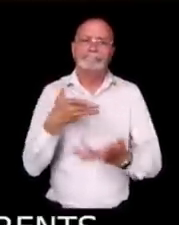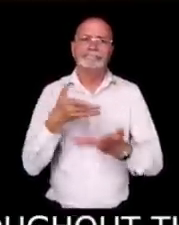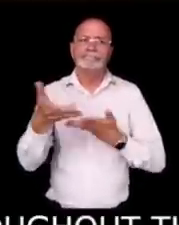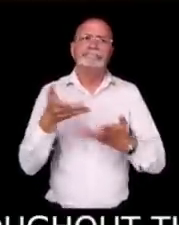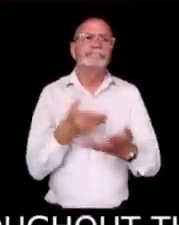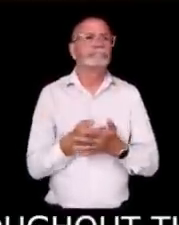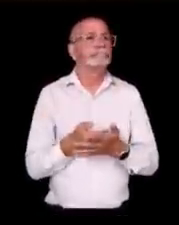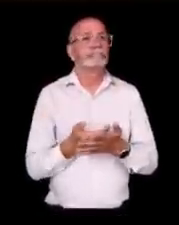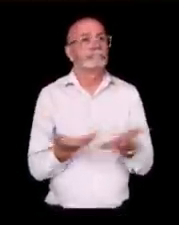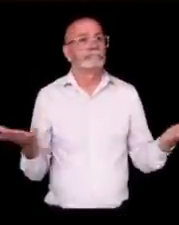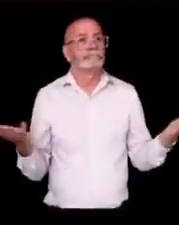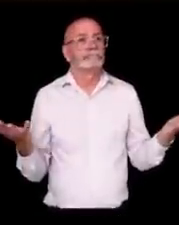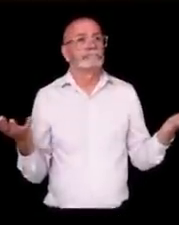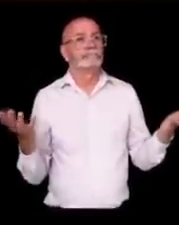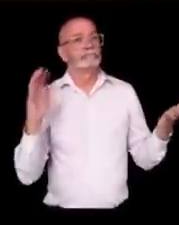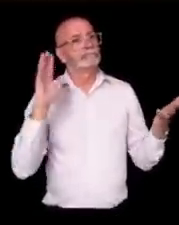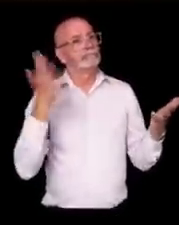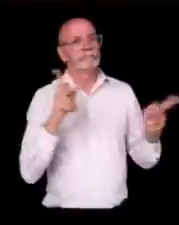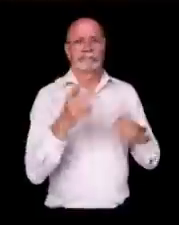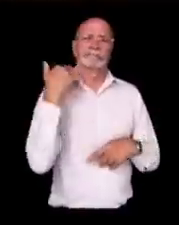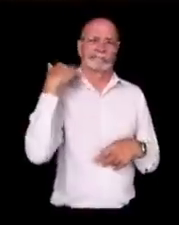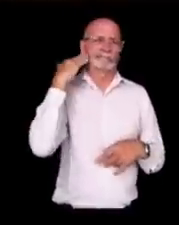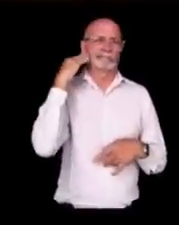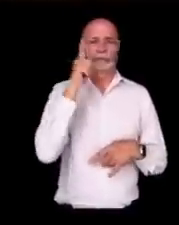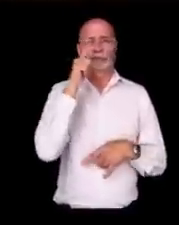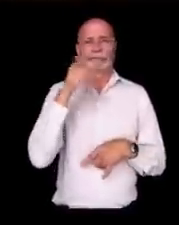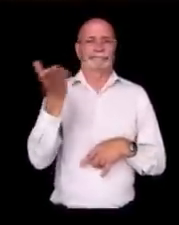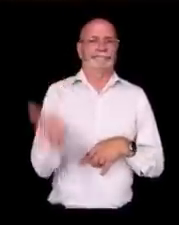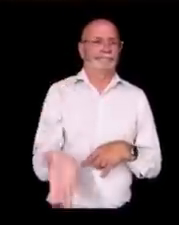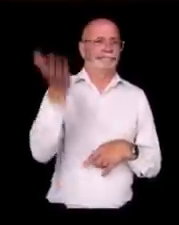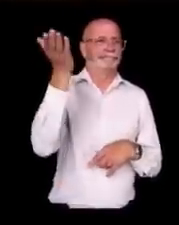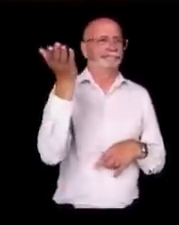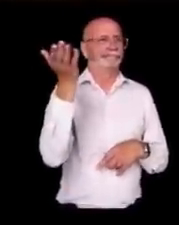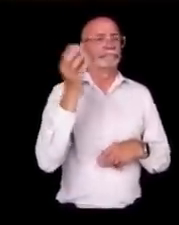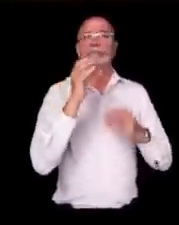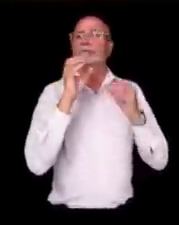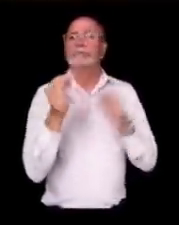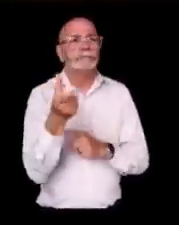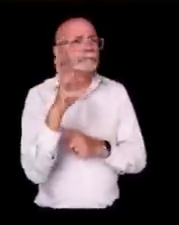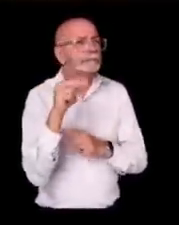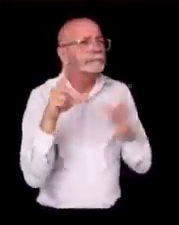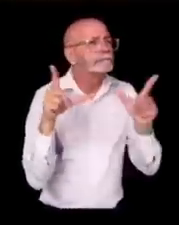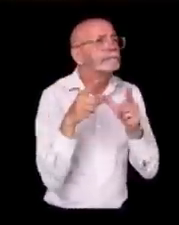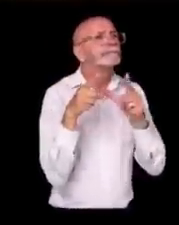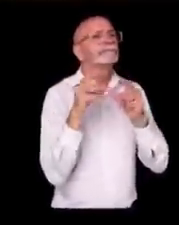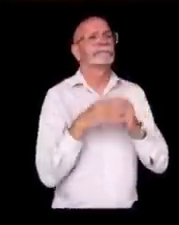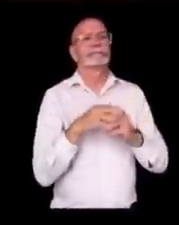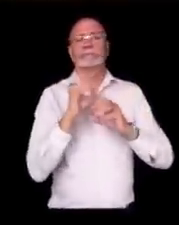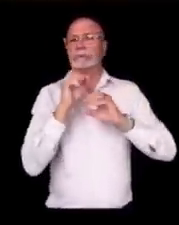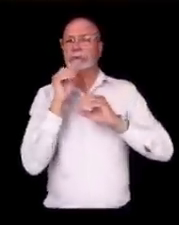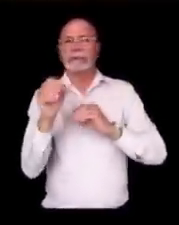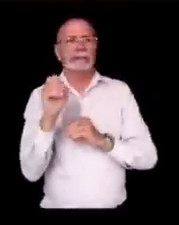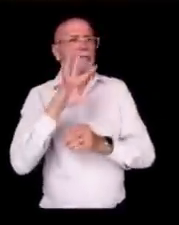radar. He was well known for these things. Didn't have a firearms license. Didn't have any connection with the lawful firearms